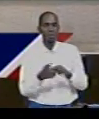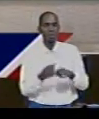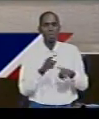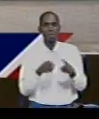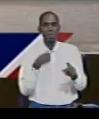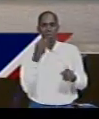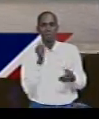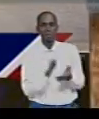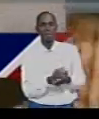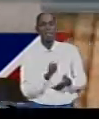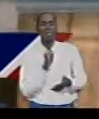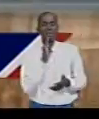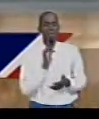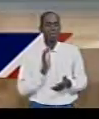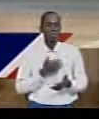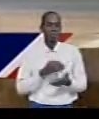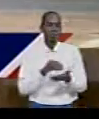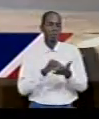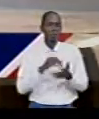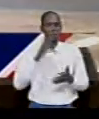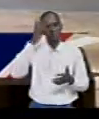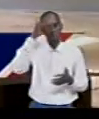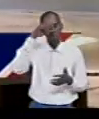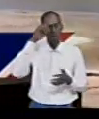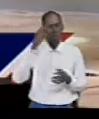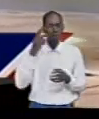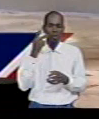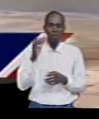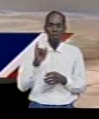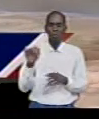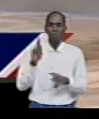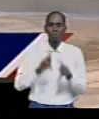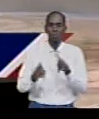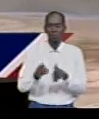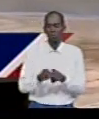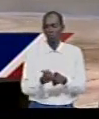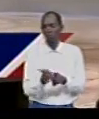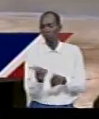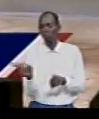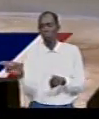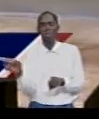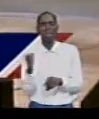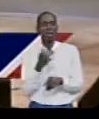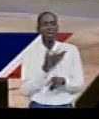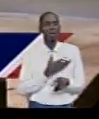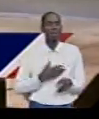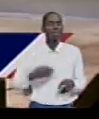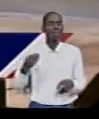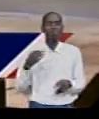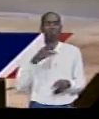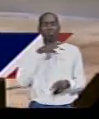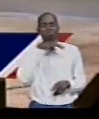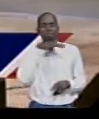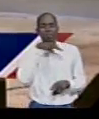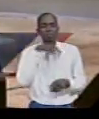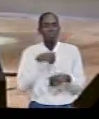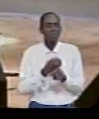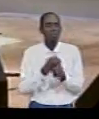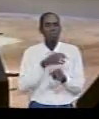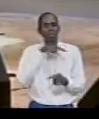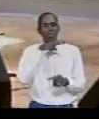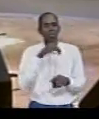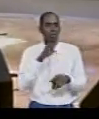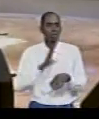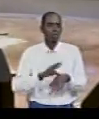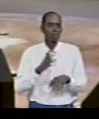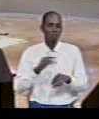our wisdom. Seeing people going astray and defiling the church of the living God, and